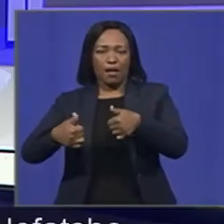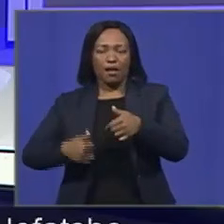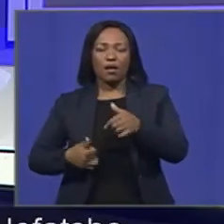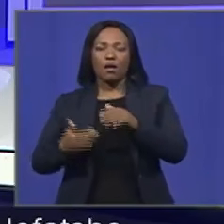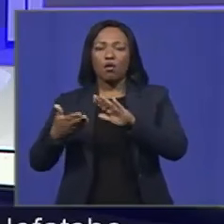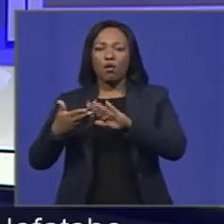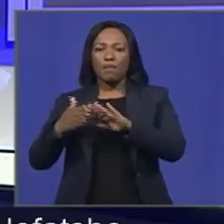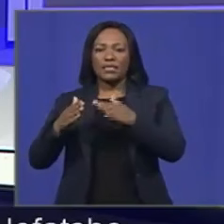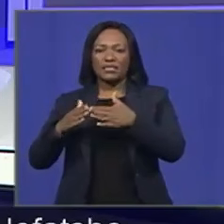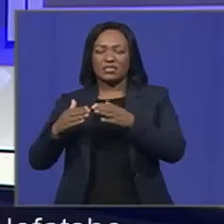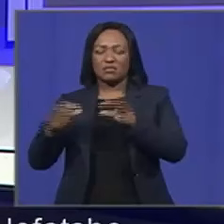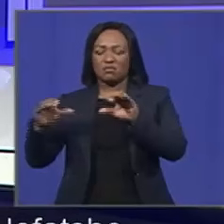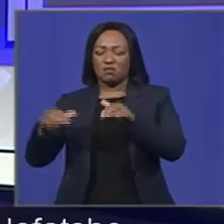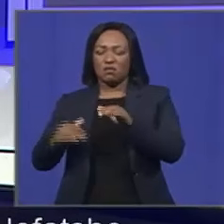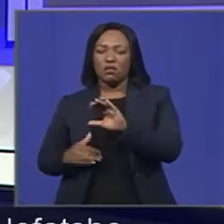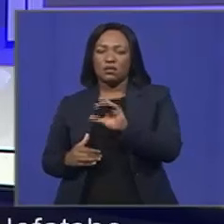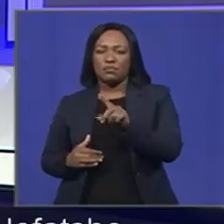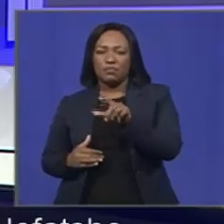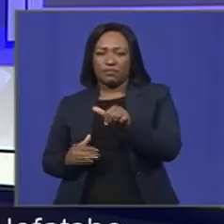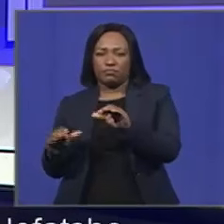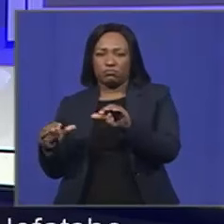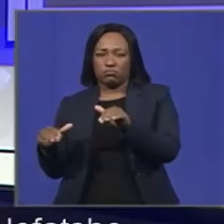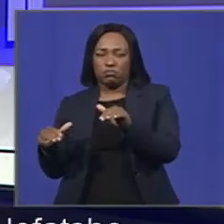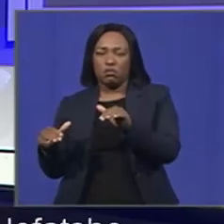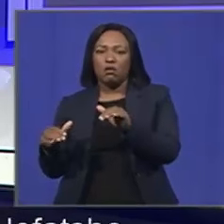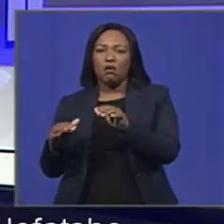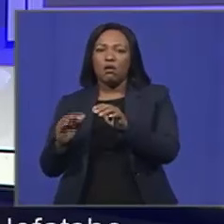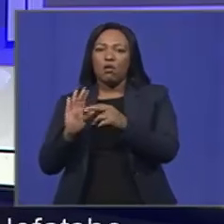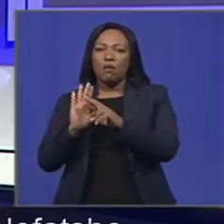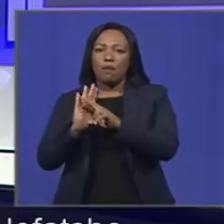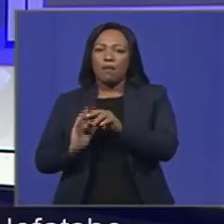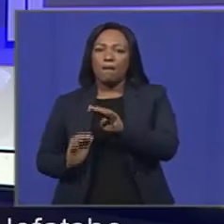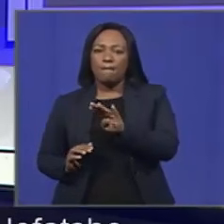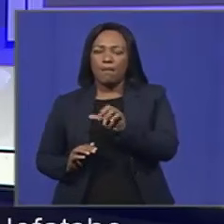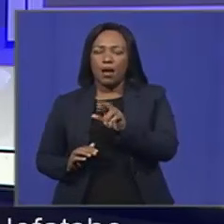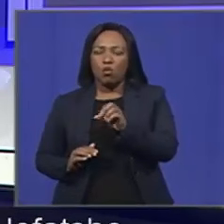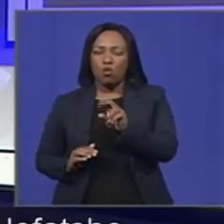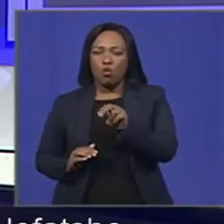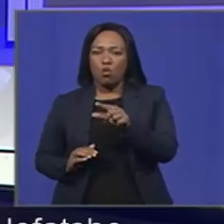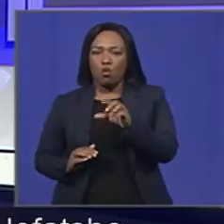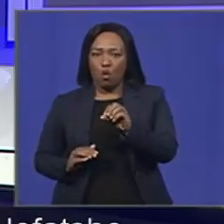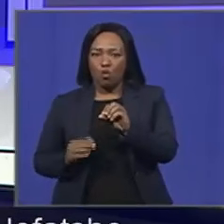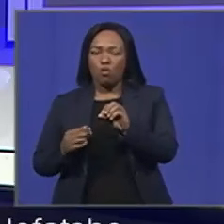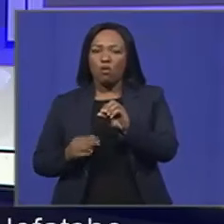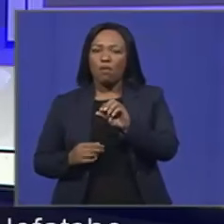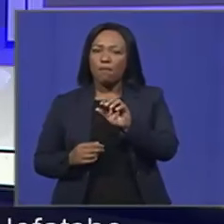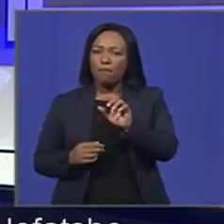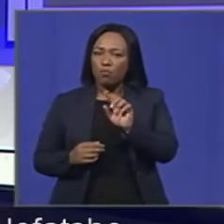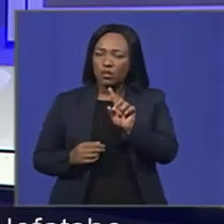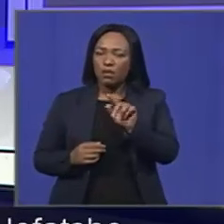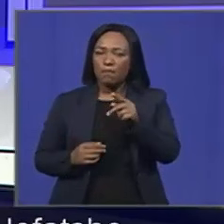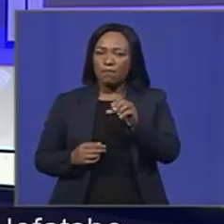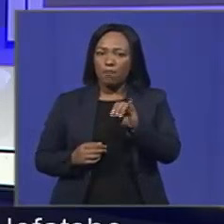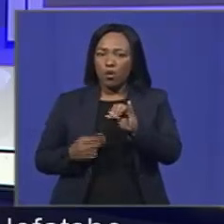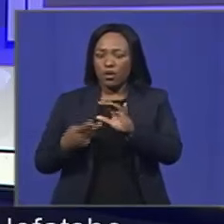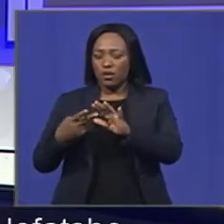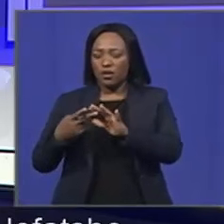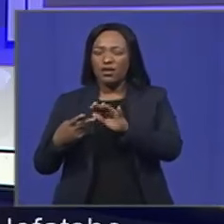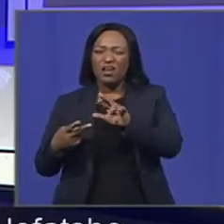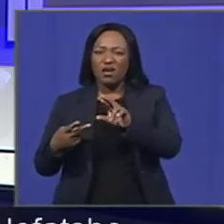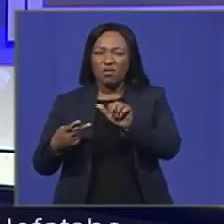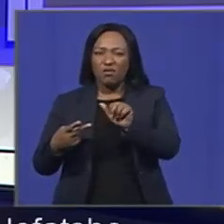wa CPA mo one o emetseng barolo ba ga Phoi ba ga Rapulana ga mmogo le ba ga Sephinyo kwa moletlong o no tshwaretswe